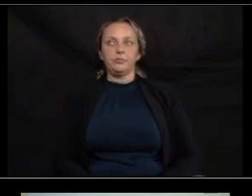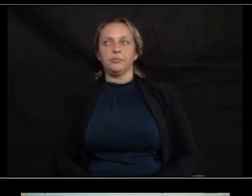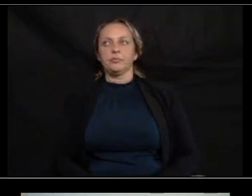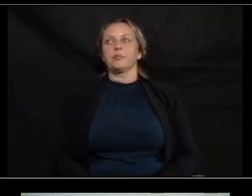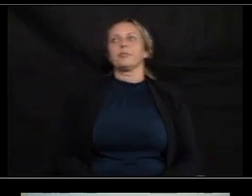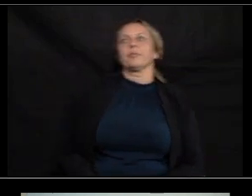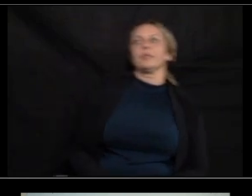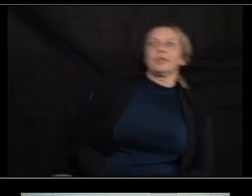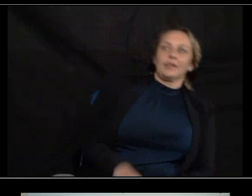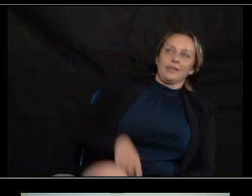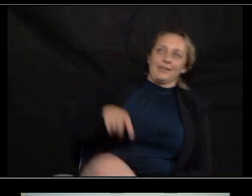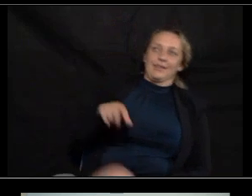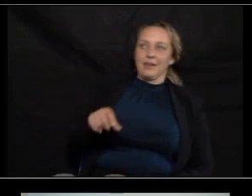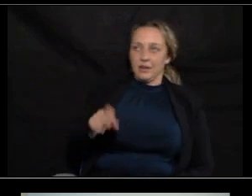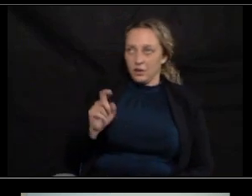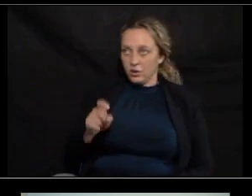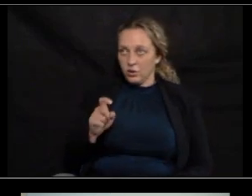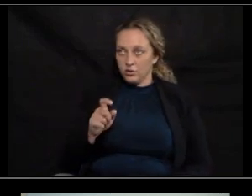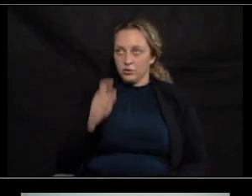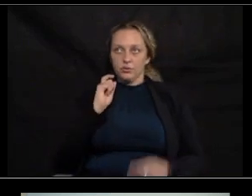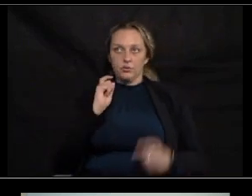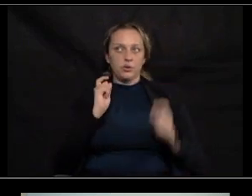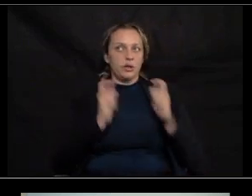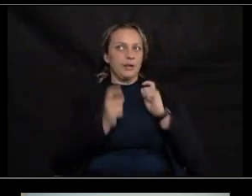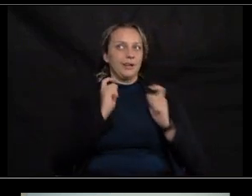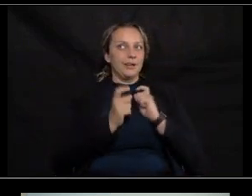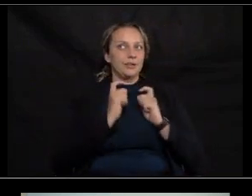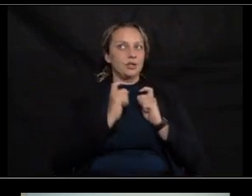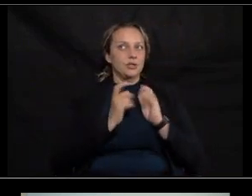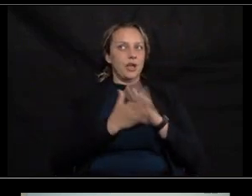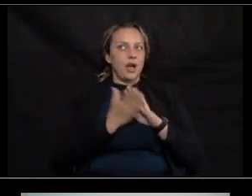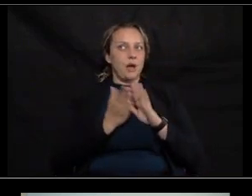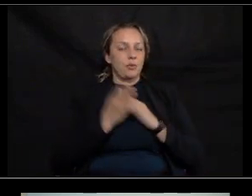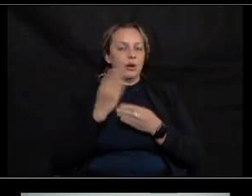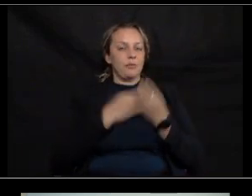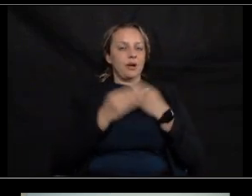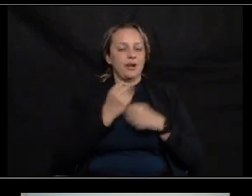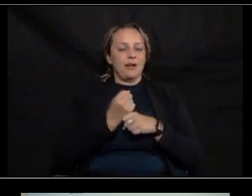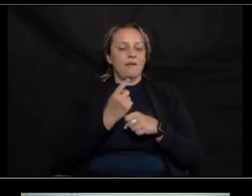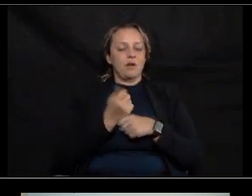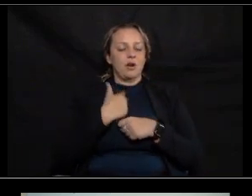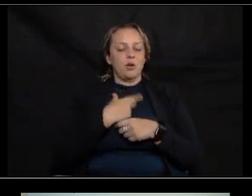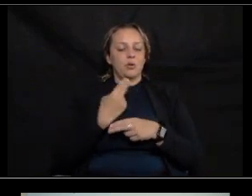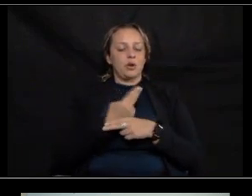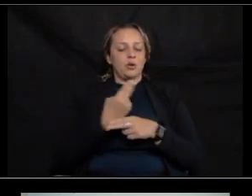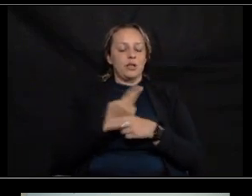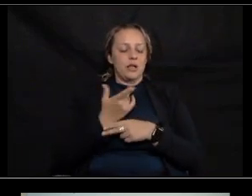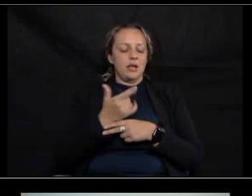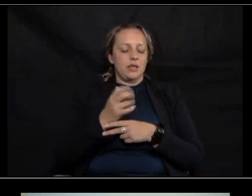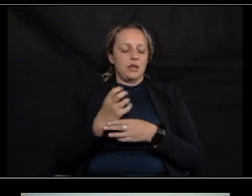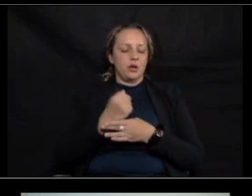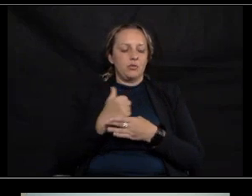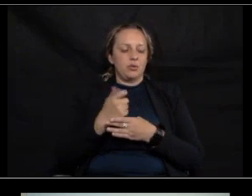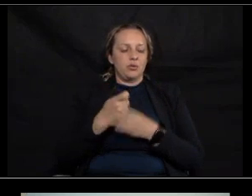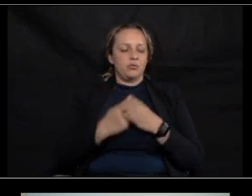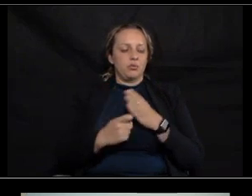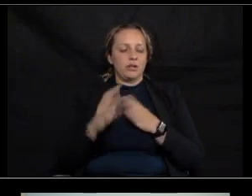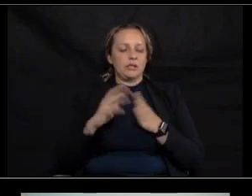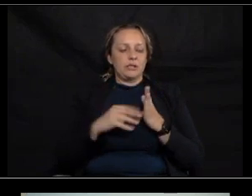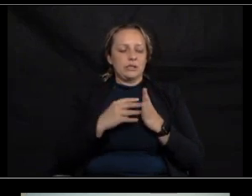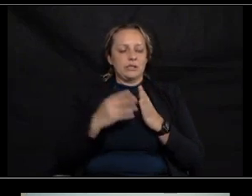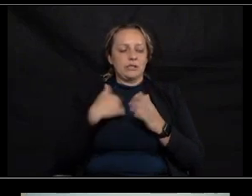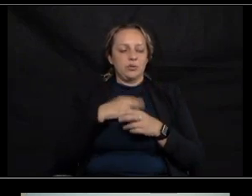Now, in order to adjust the operating budget from year to year, we utilize the consumer price indices,